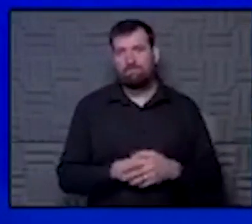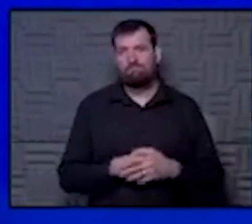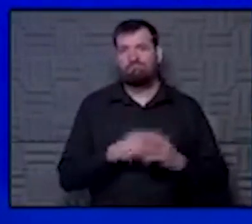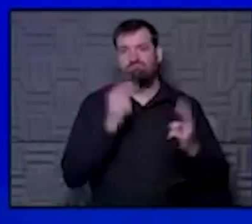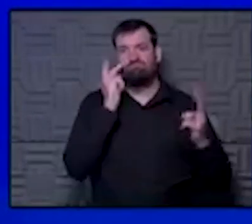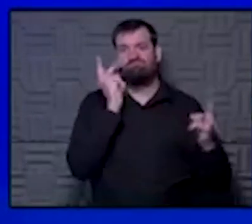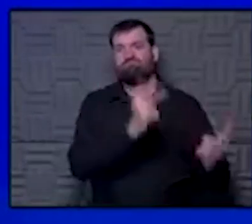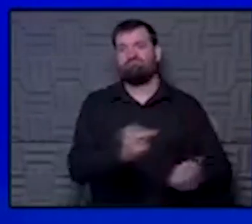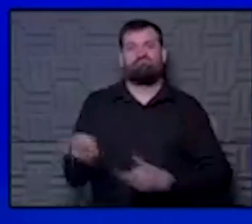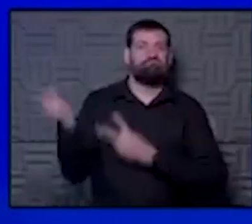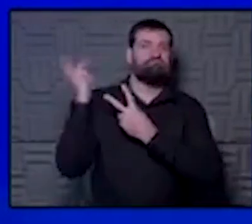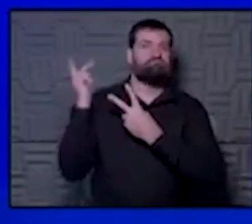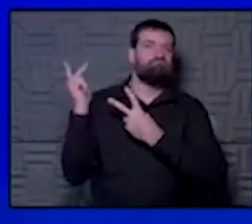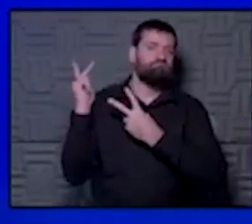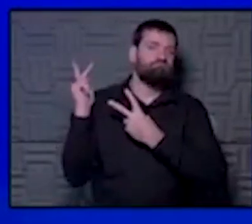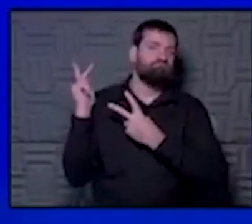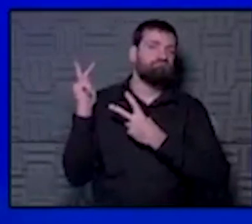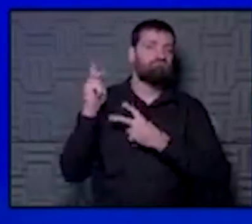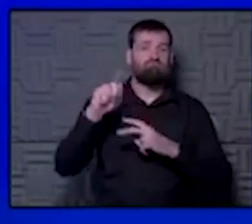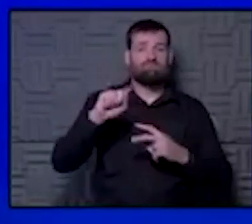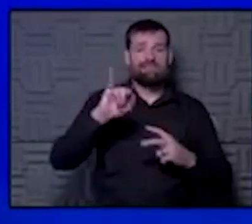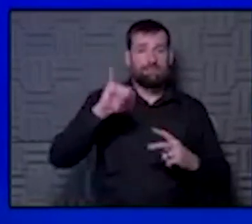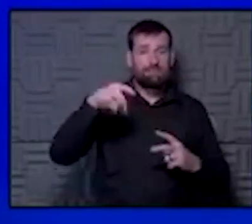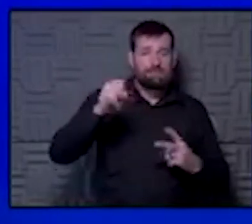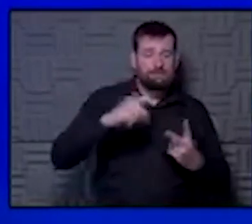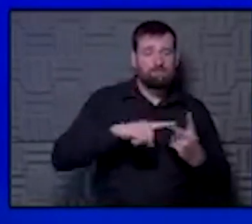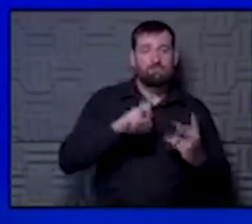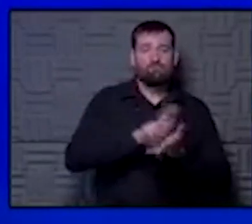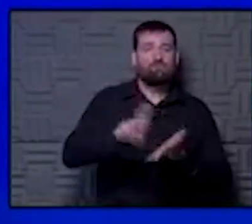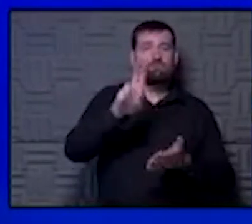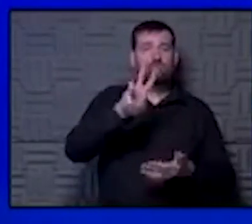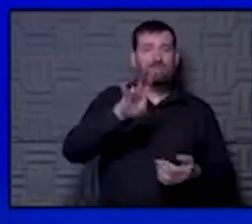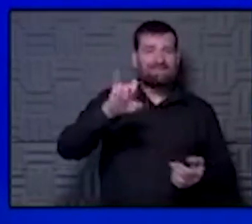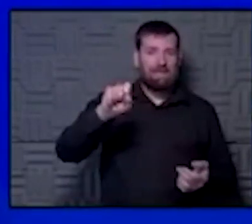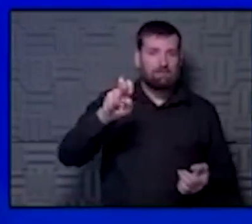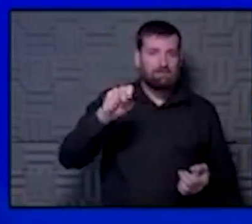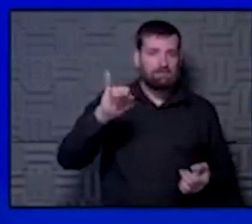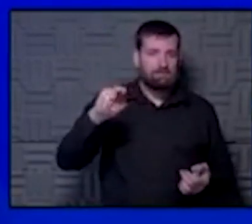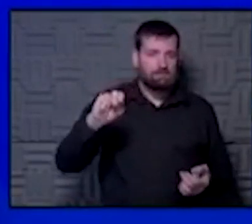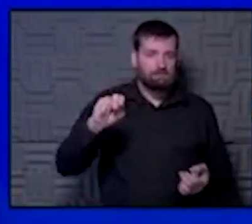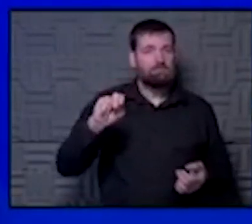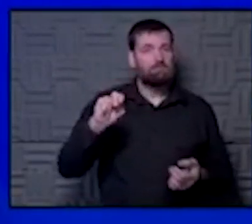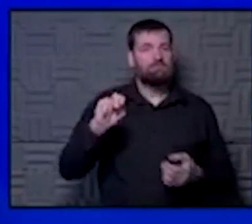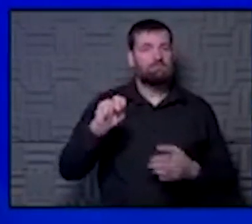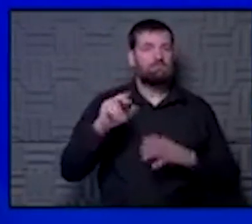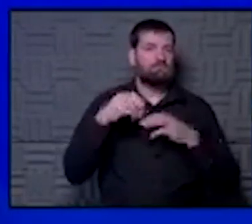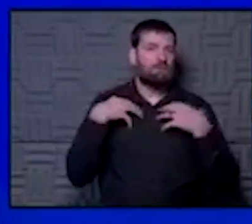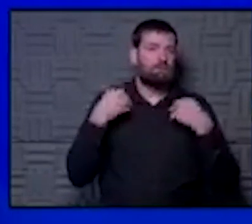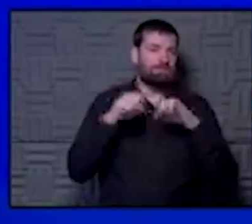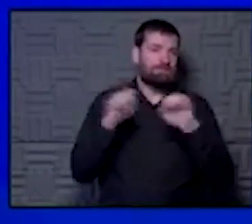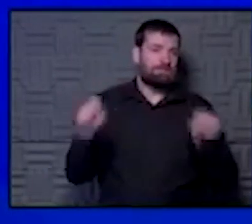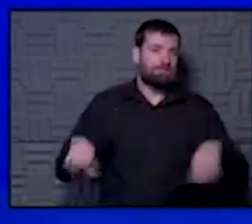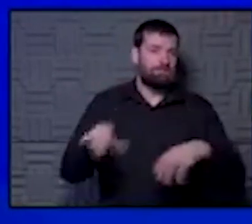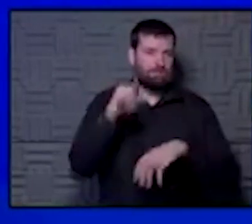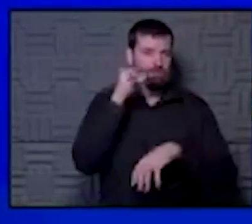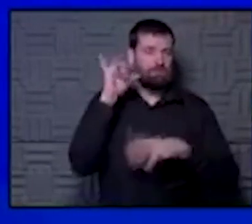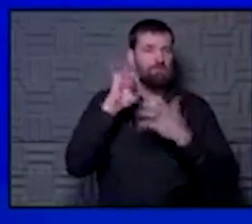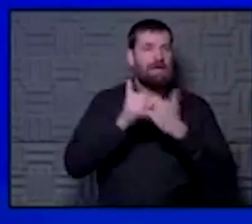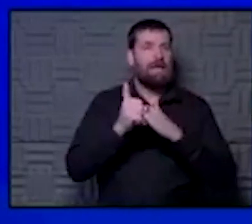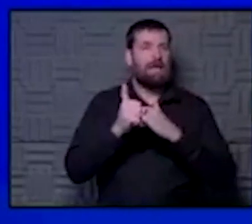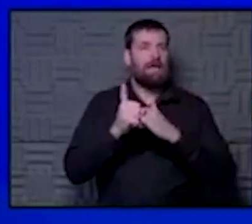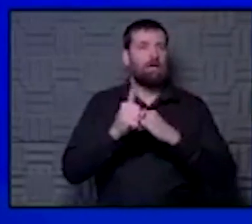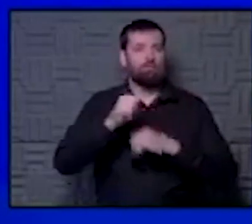reflect on the kind of the tips we got from the University of Wisconsin Health System yesterday about how to cope with